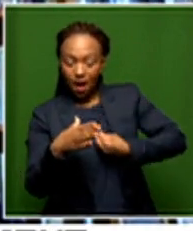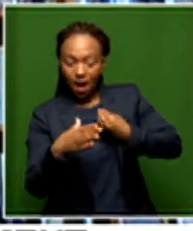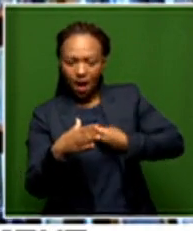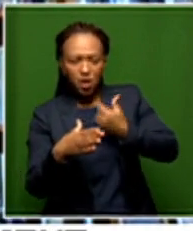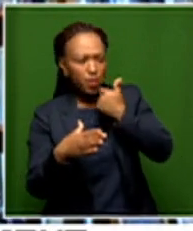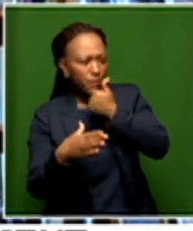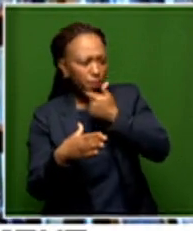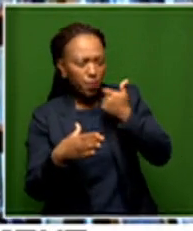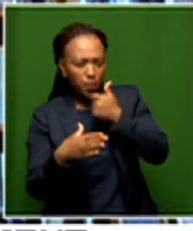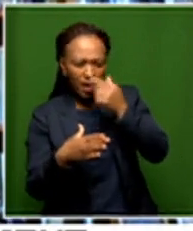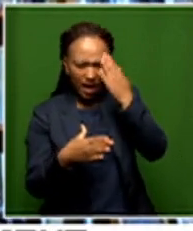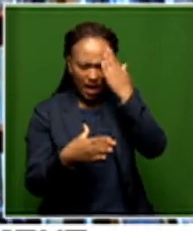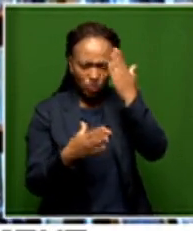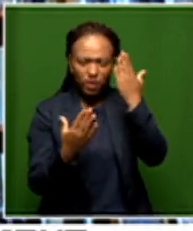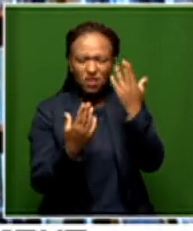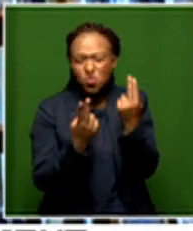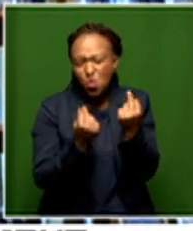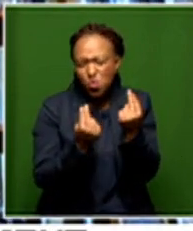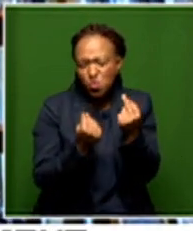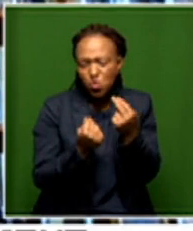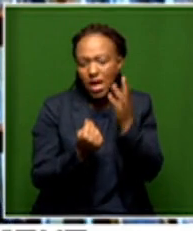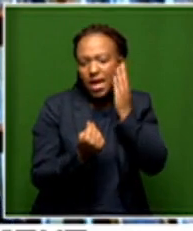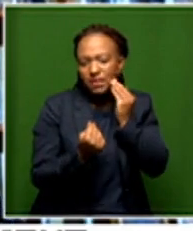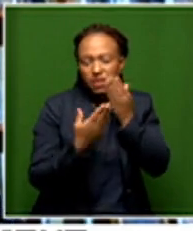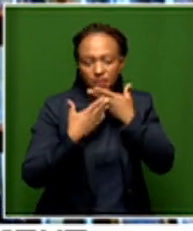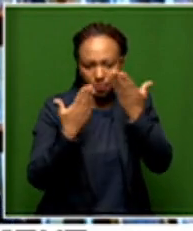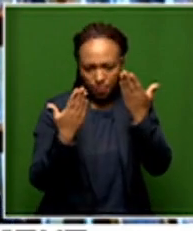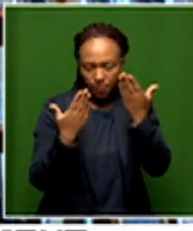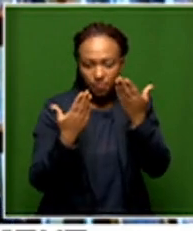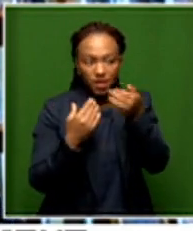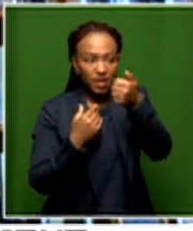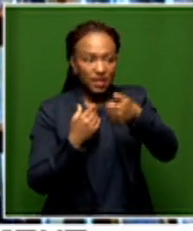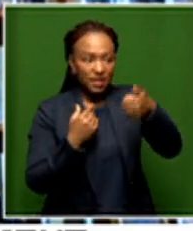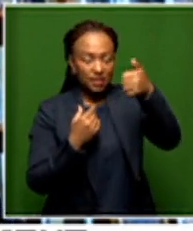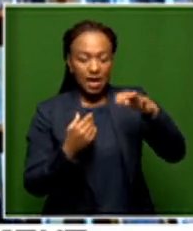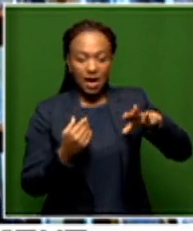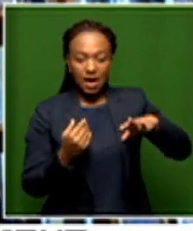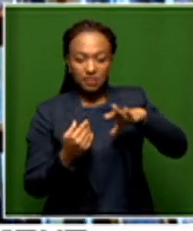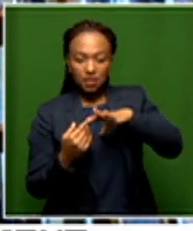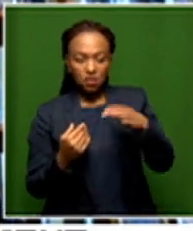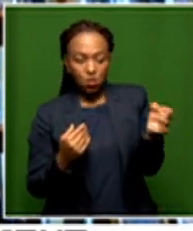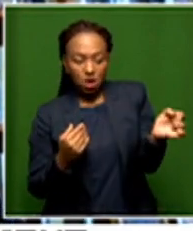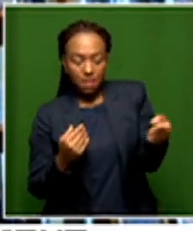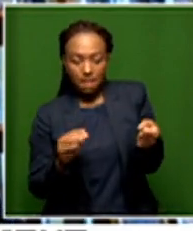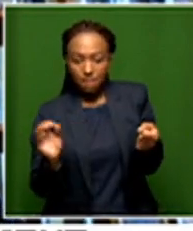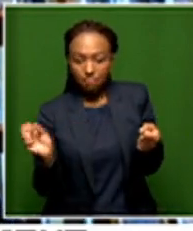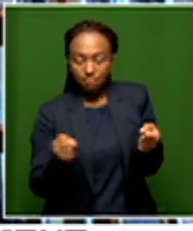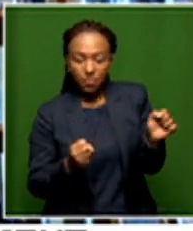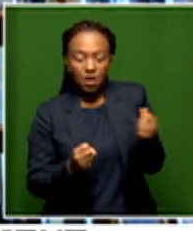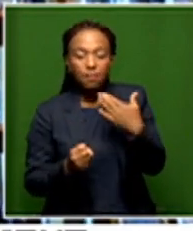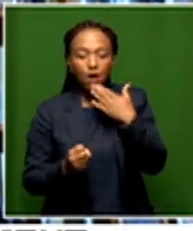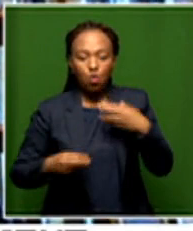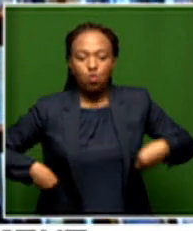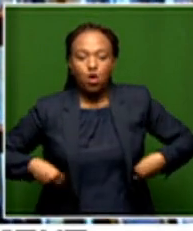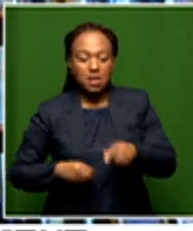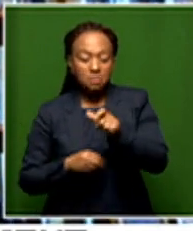graduates who are no match to the senior counsel who will be employed by any corrupt individuals who are